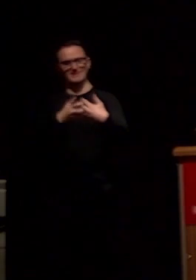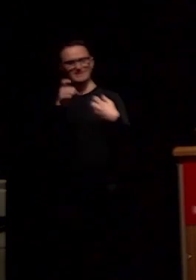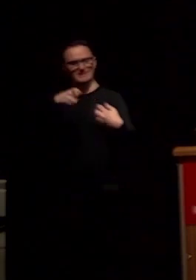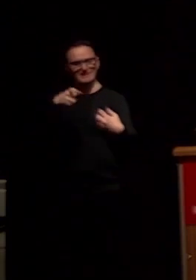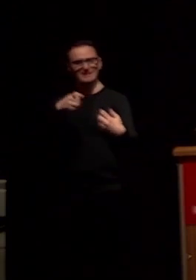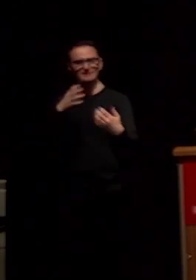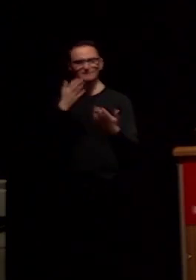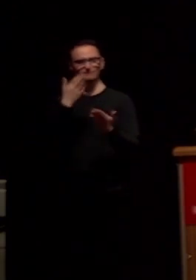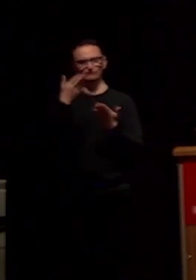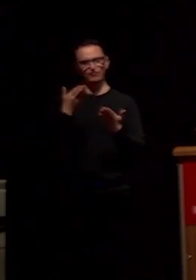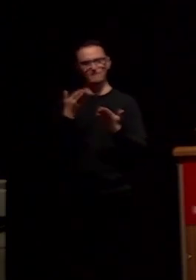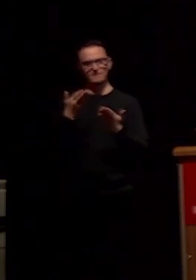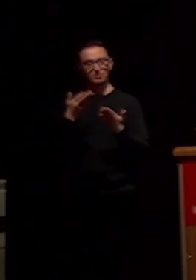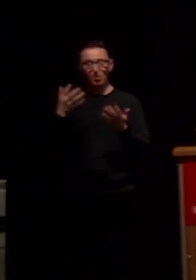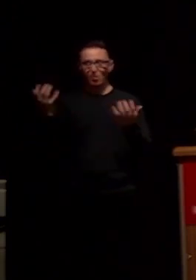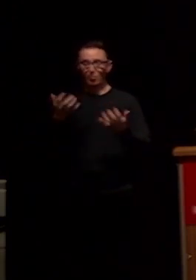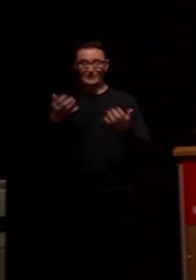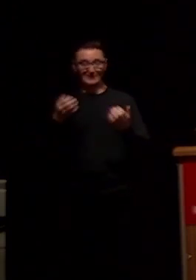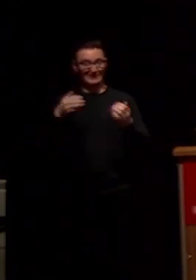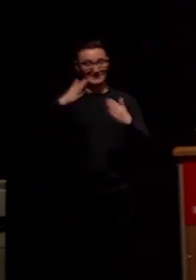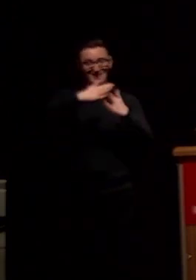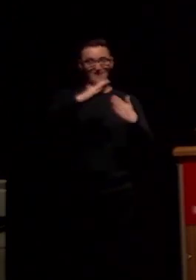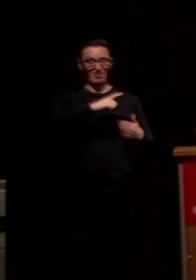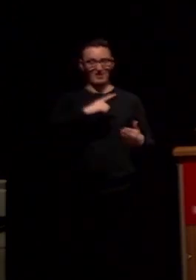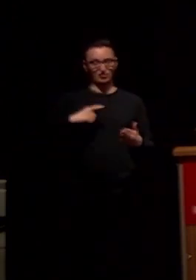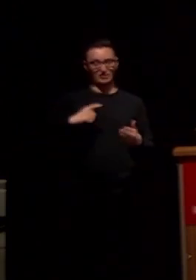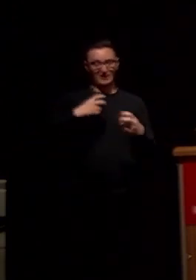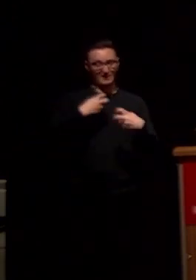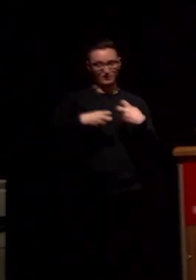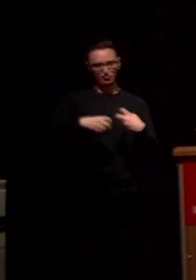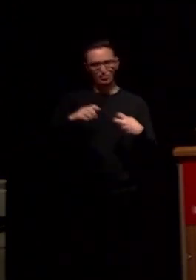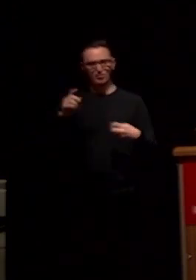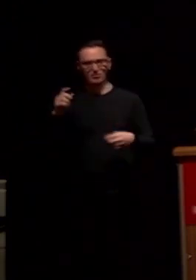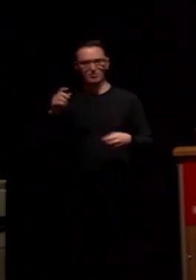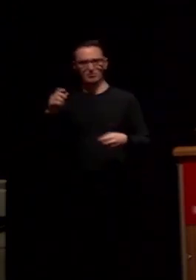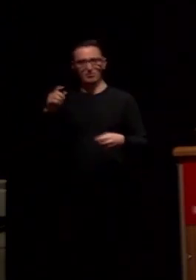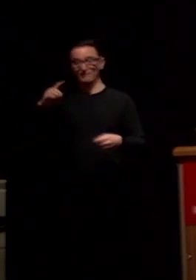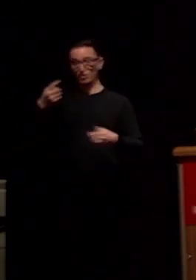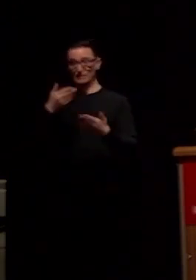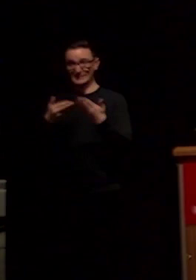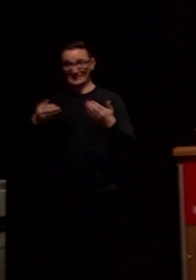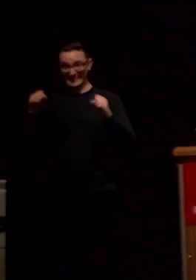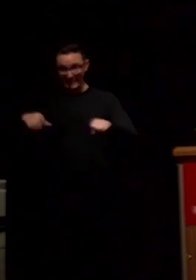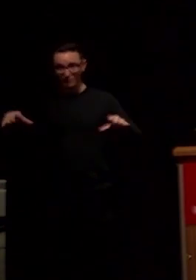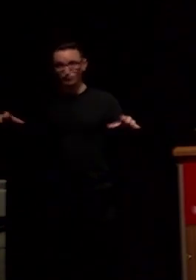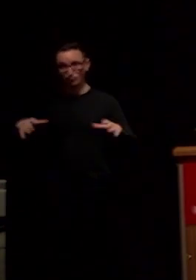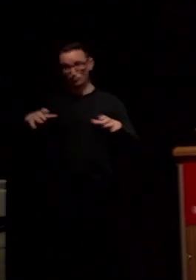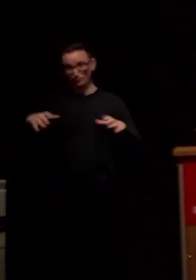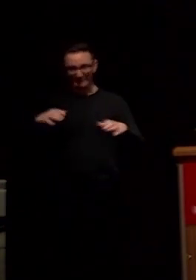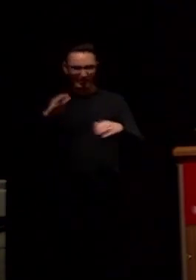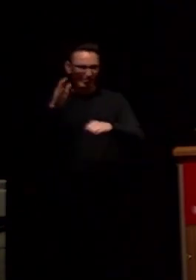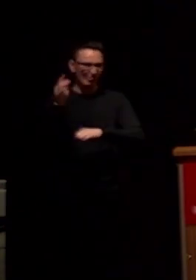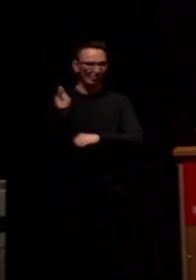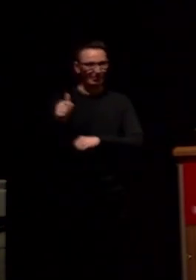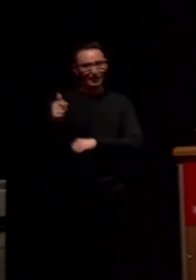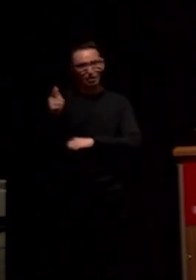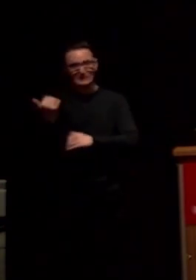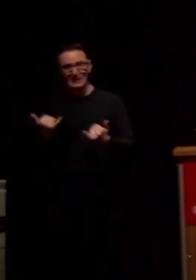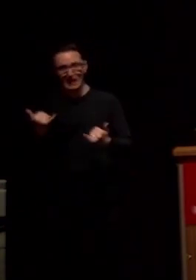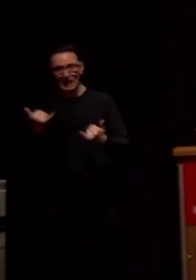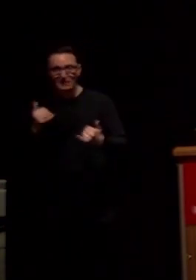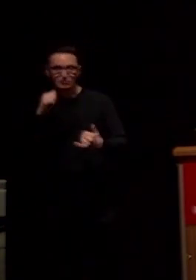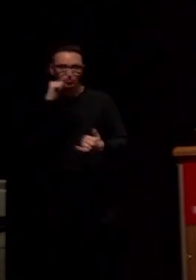top legislative issue at the local level? What is the first thing that you can do this afternoon, tomorrow, next week for everyone in this